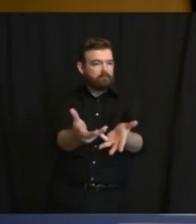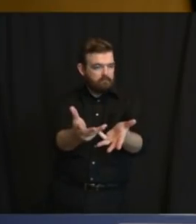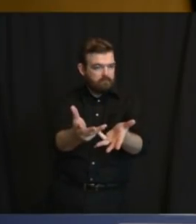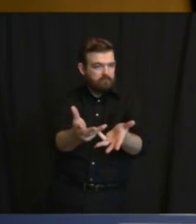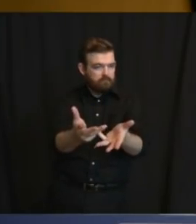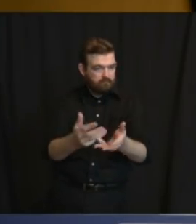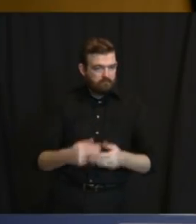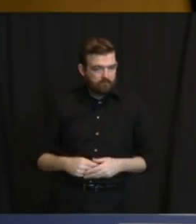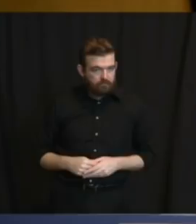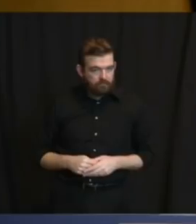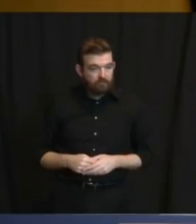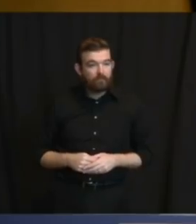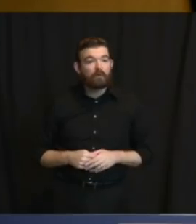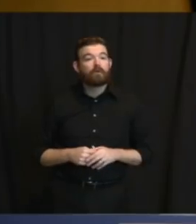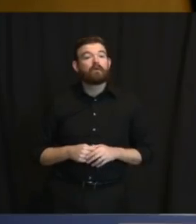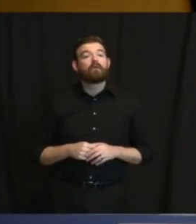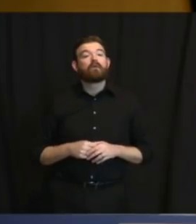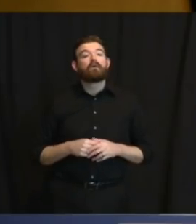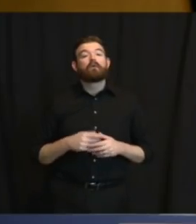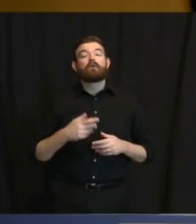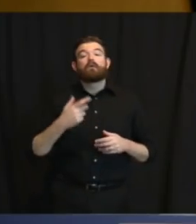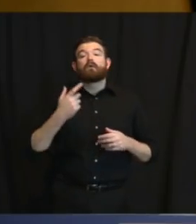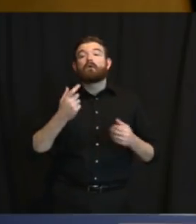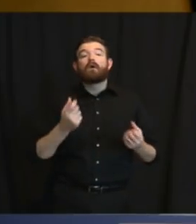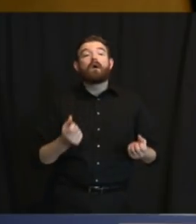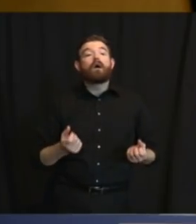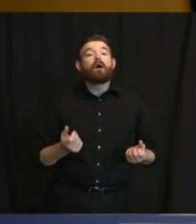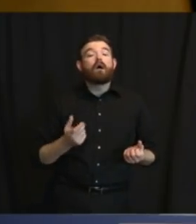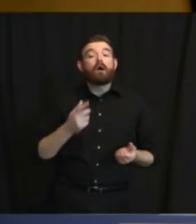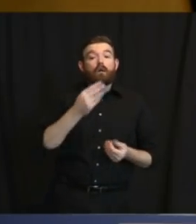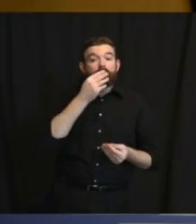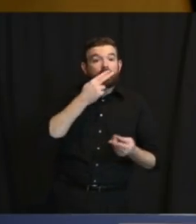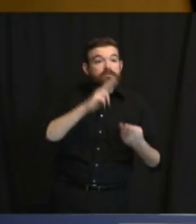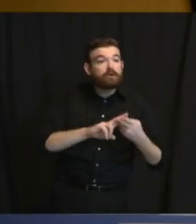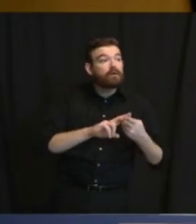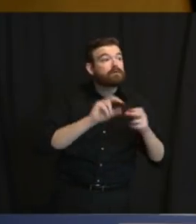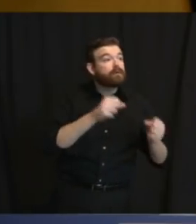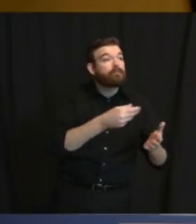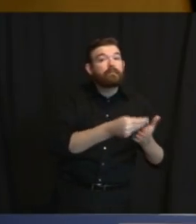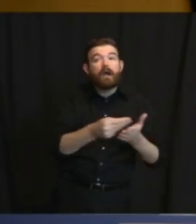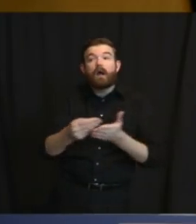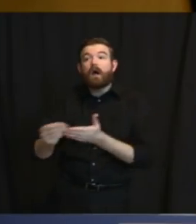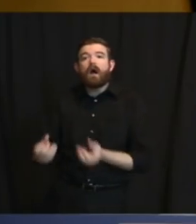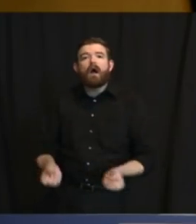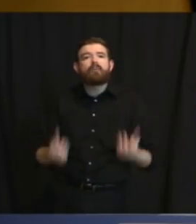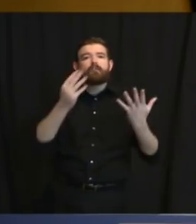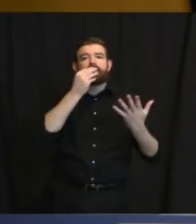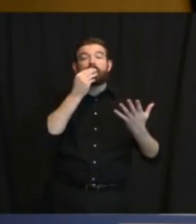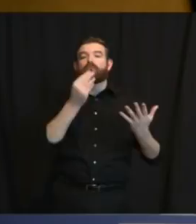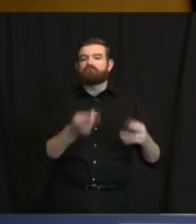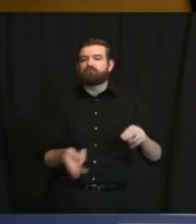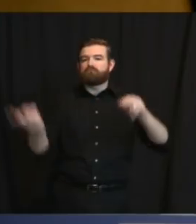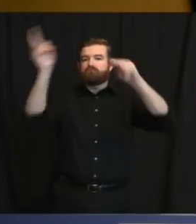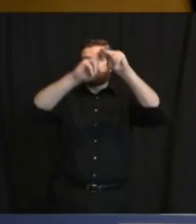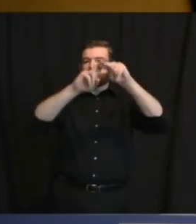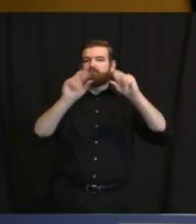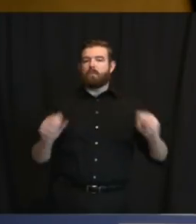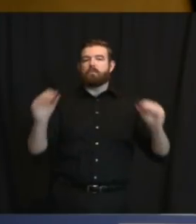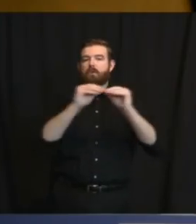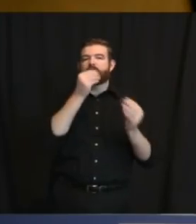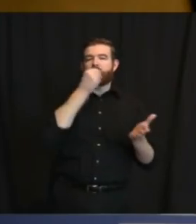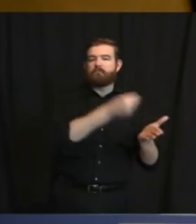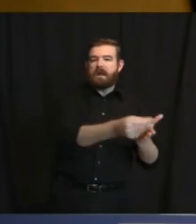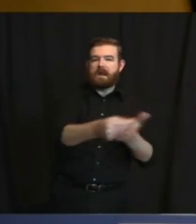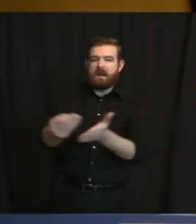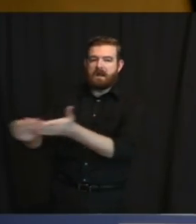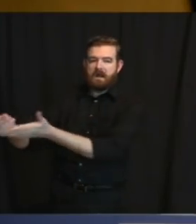they can buy at the store. The department is working closely with their infant formula contractor to